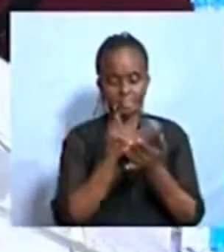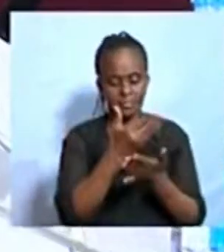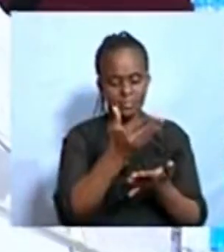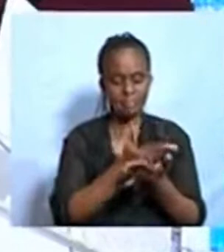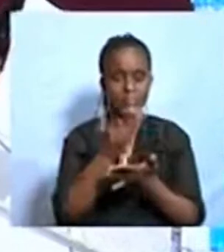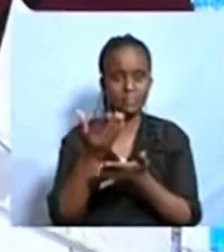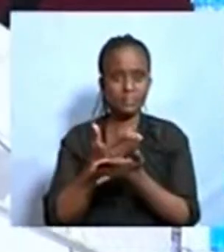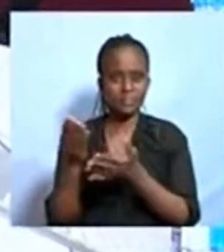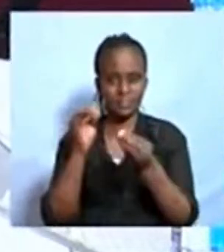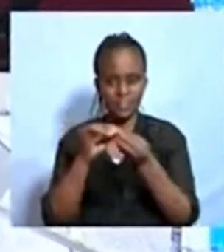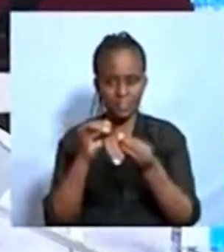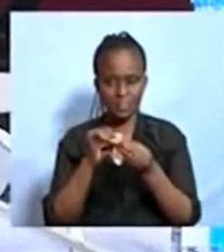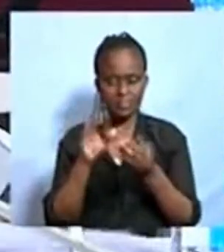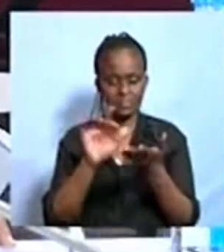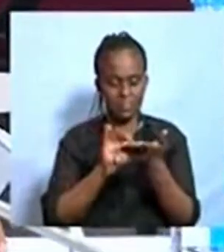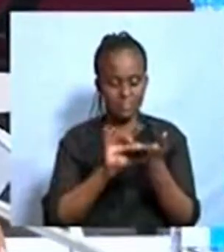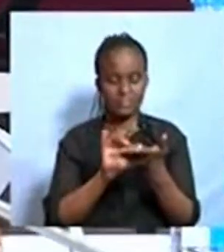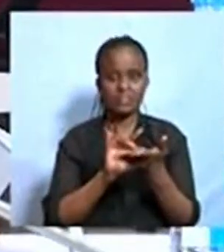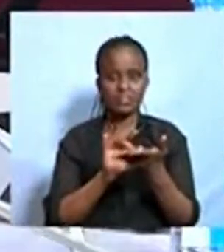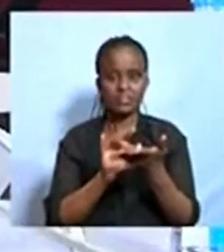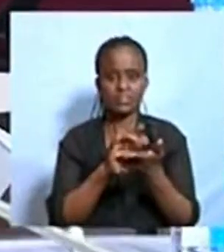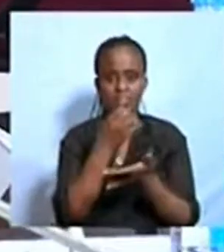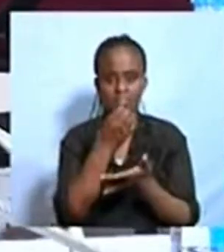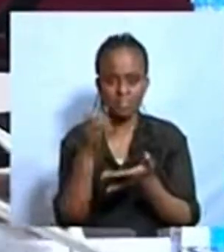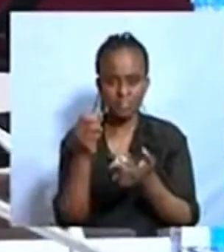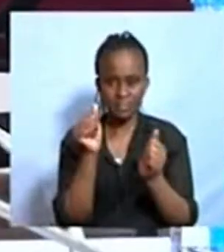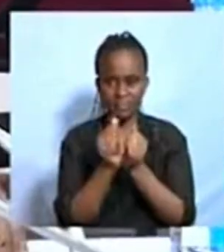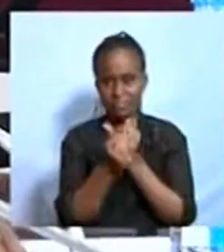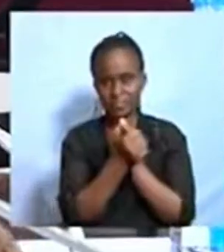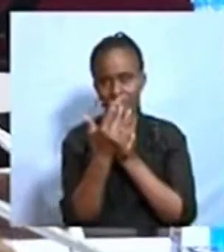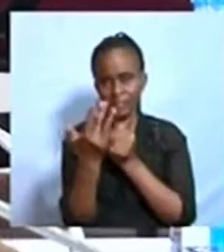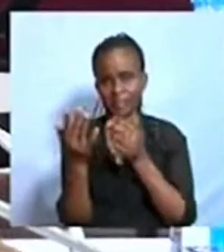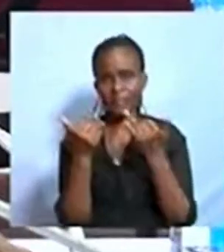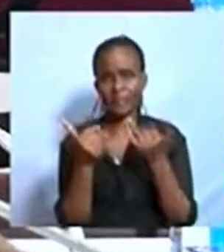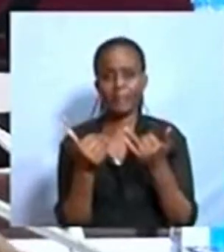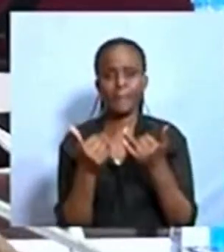of medical equipment and the like. Now,